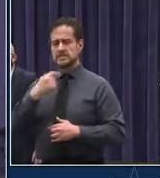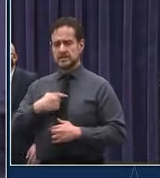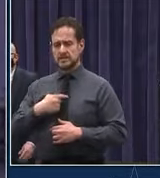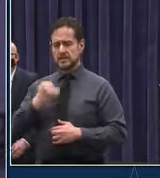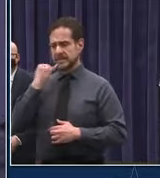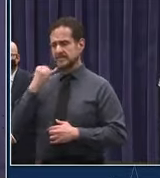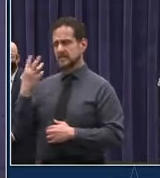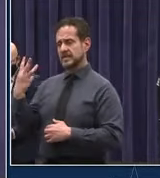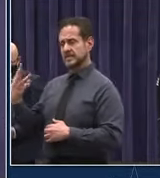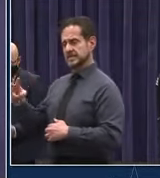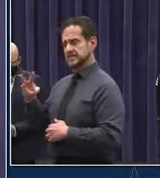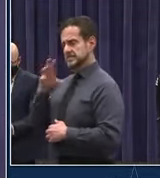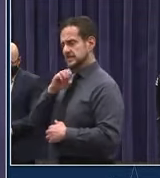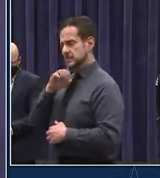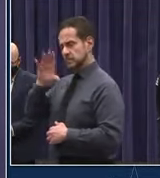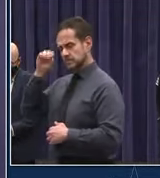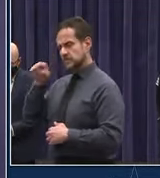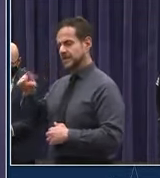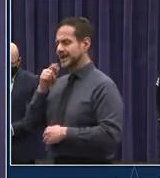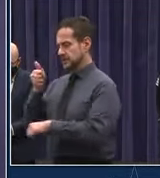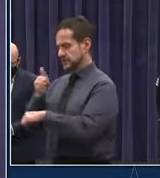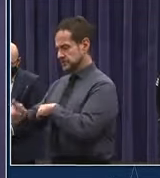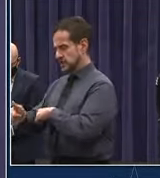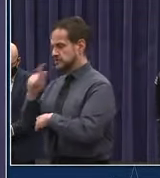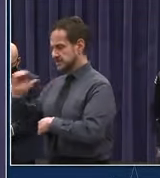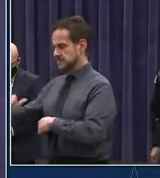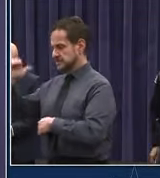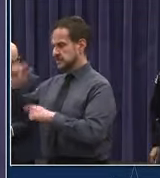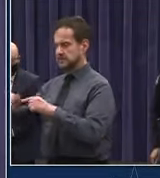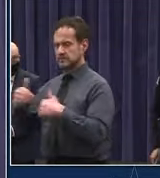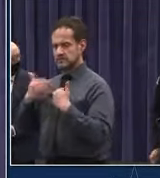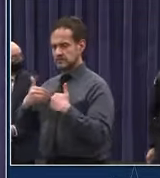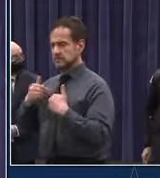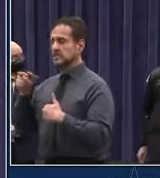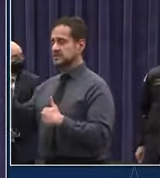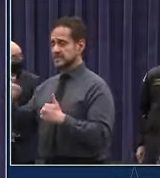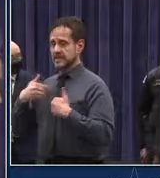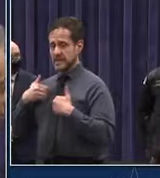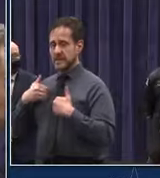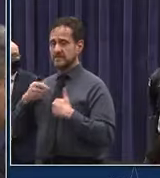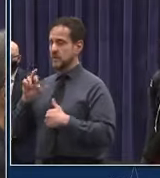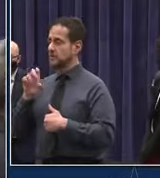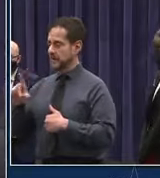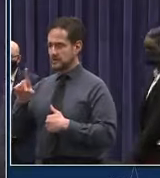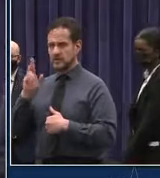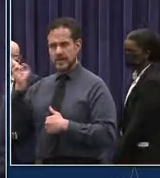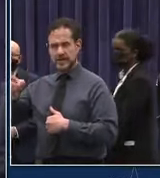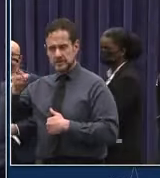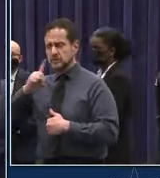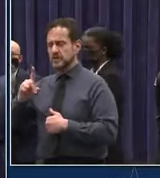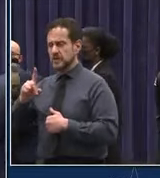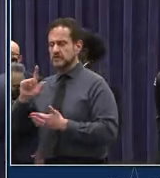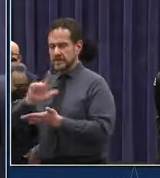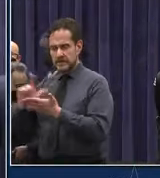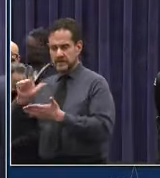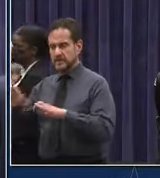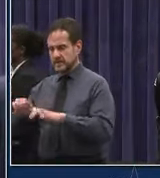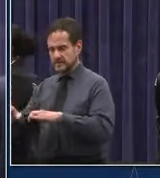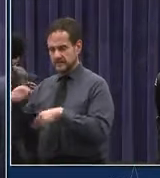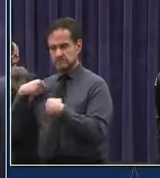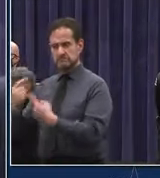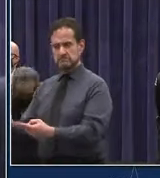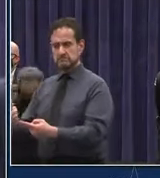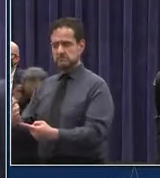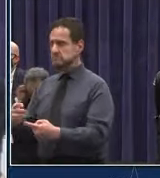actually got off topic, so deferring to my colleagues. I just all wanted right. to ask about Arlene Duncan. Got it. Okay. Dana Kozloff? Thank you.